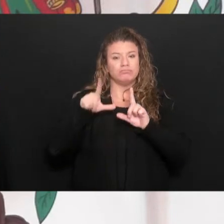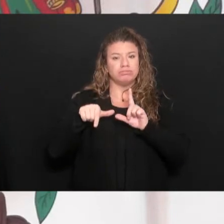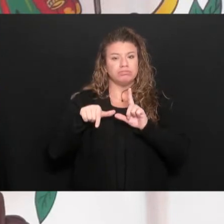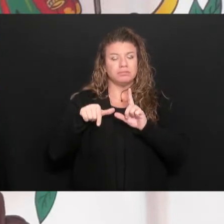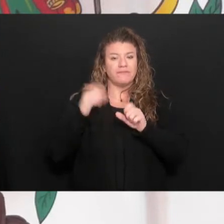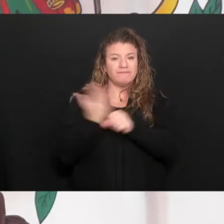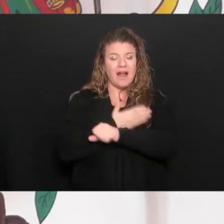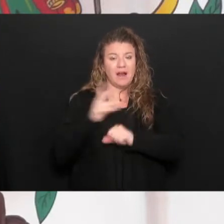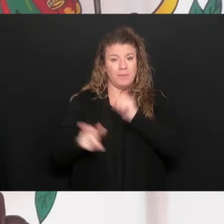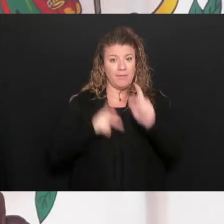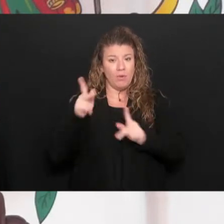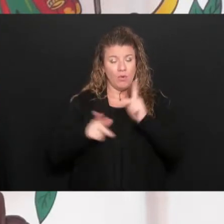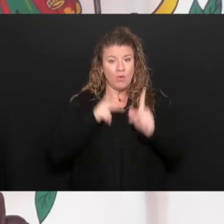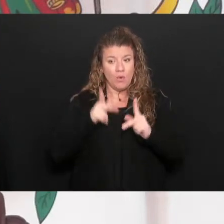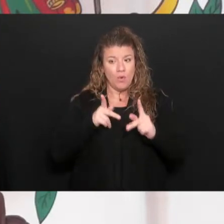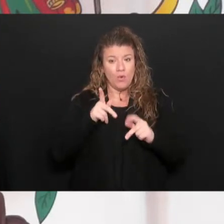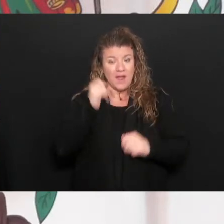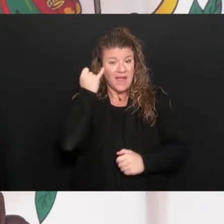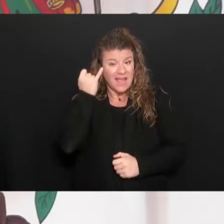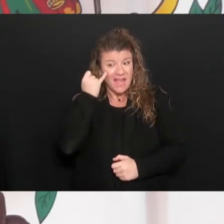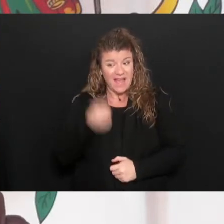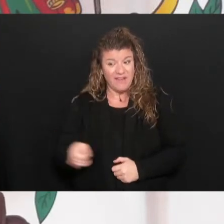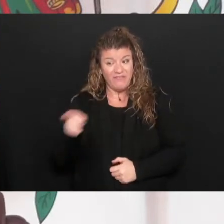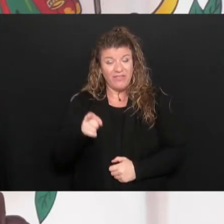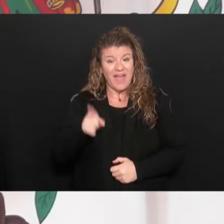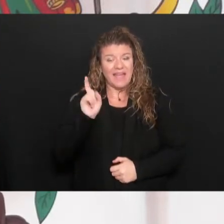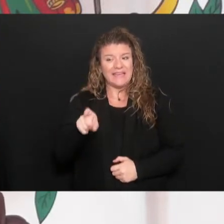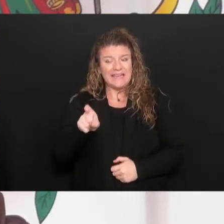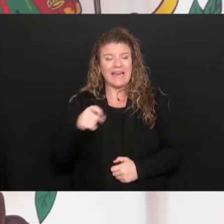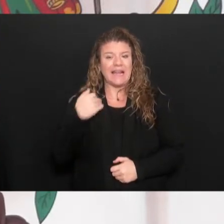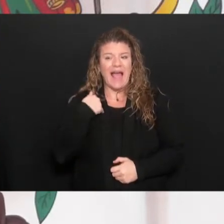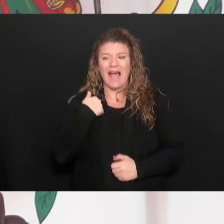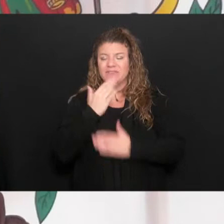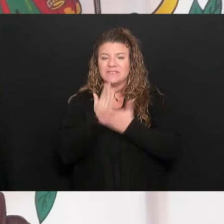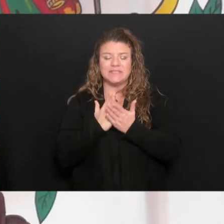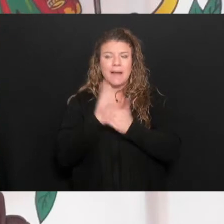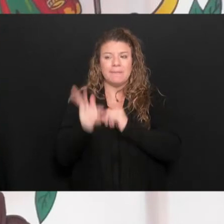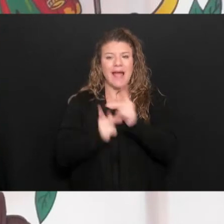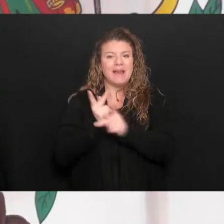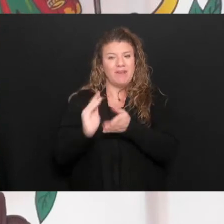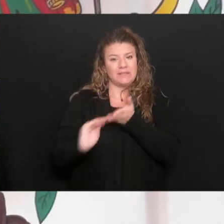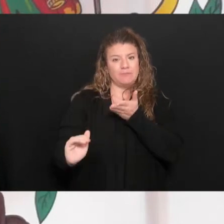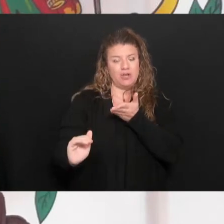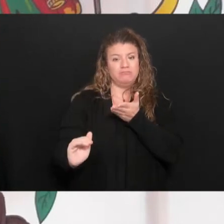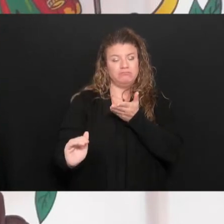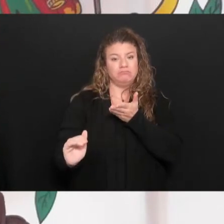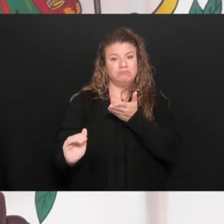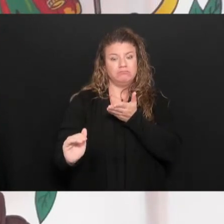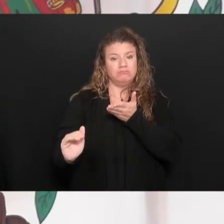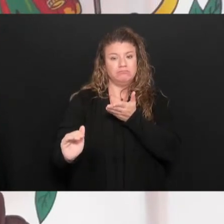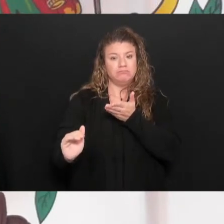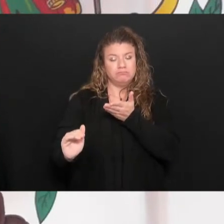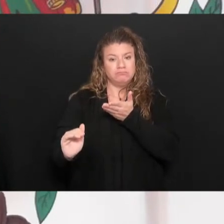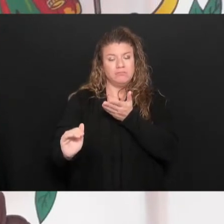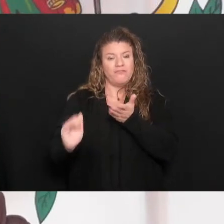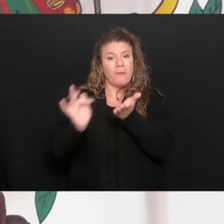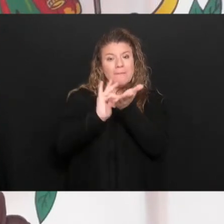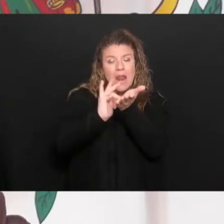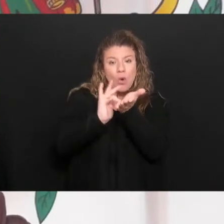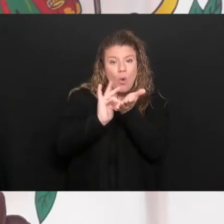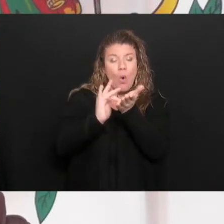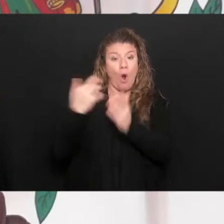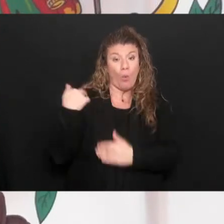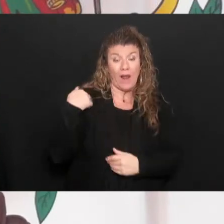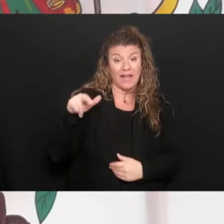and everything, that they needed some level of exemption, and that was for, you know, medical reasons